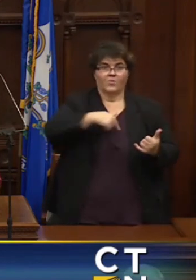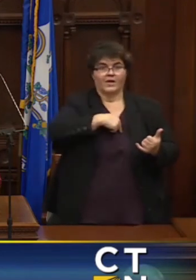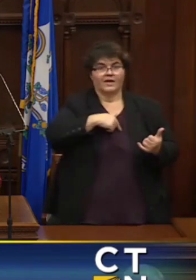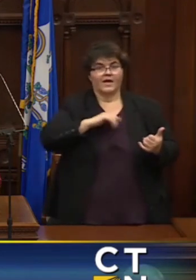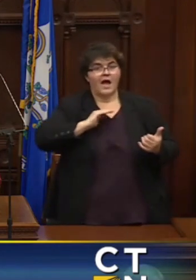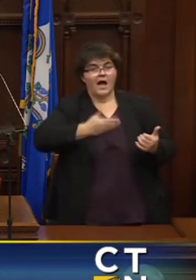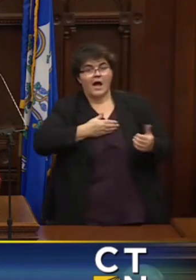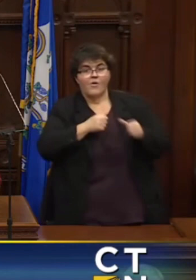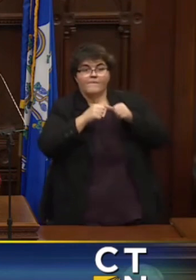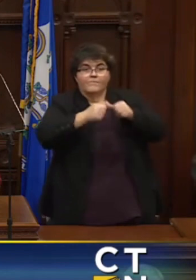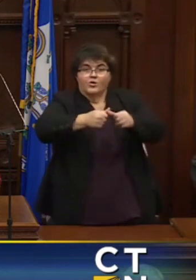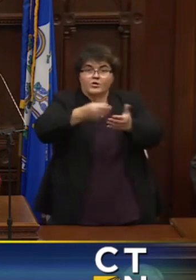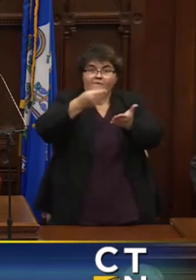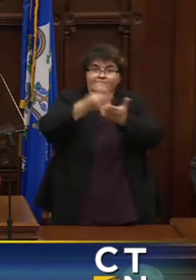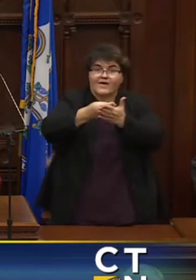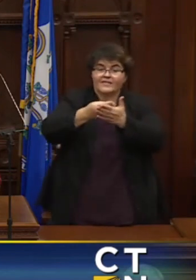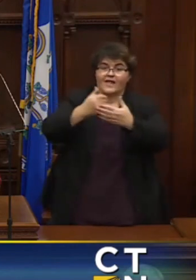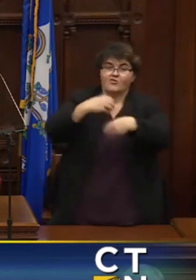over.